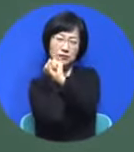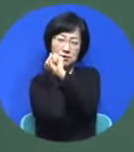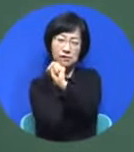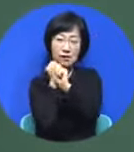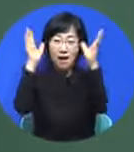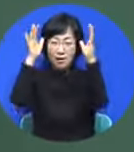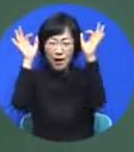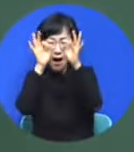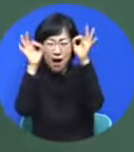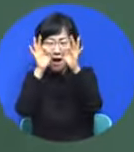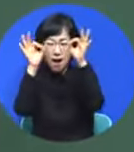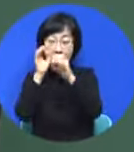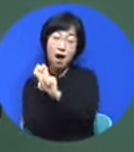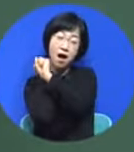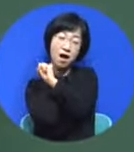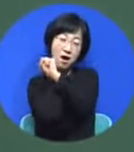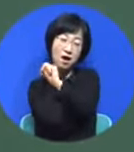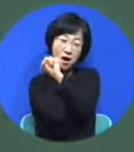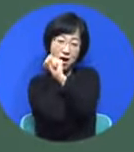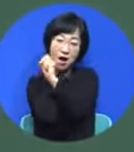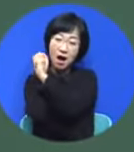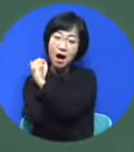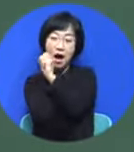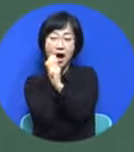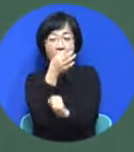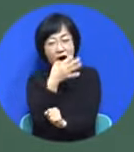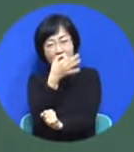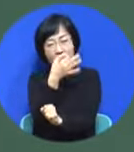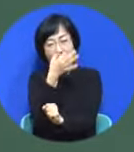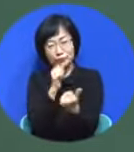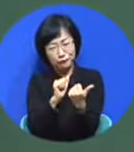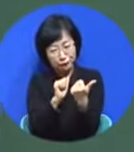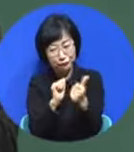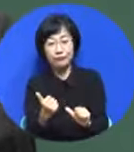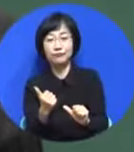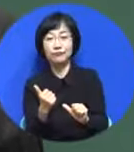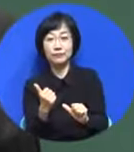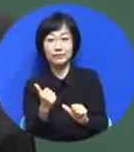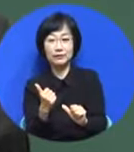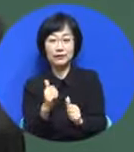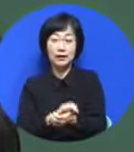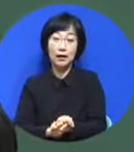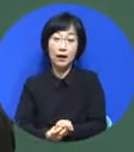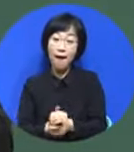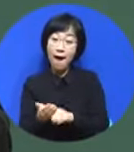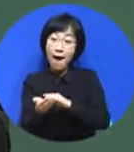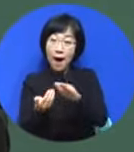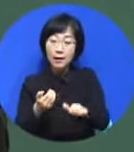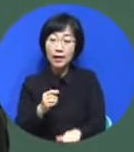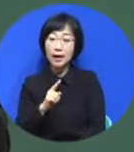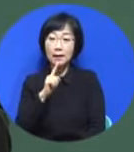find my dog. He had to go all around the whole village looking for that little dog with his owner.